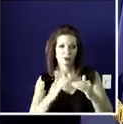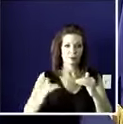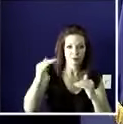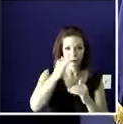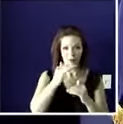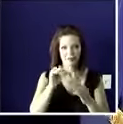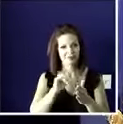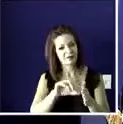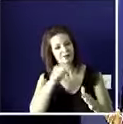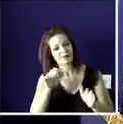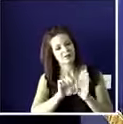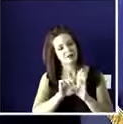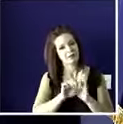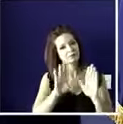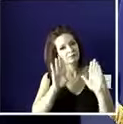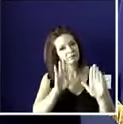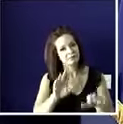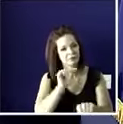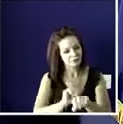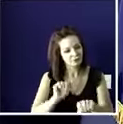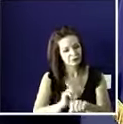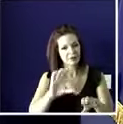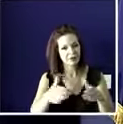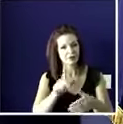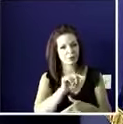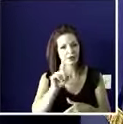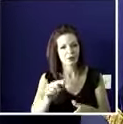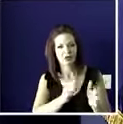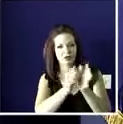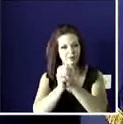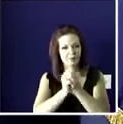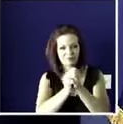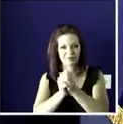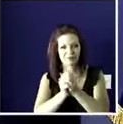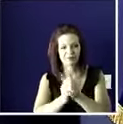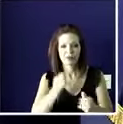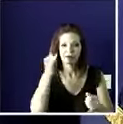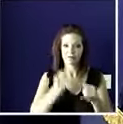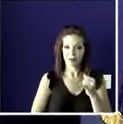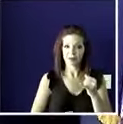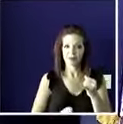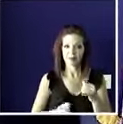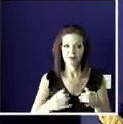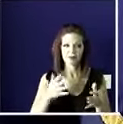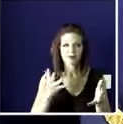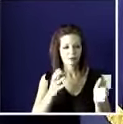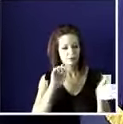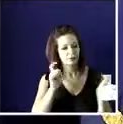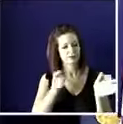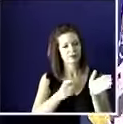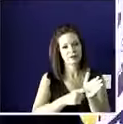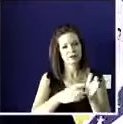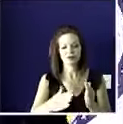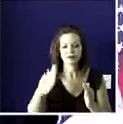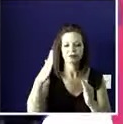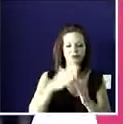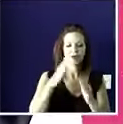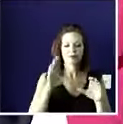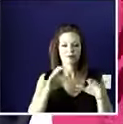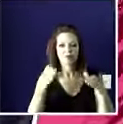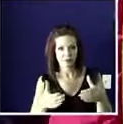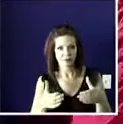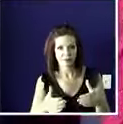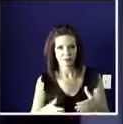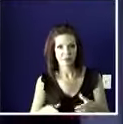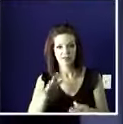of the outstanding work of the class of 2020. Congratulations. Finally, I'd like to recognize the top of the class, the